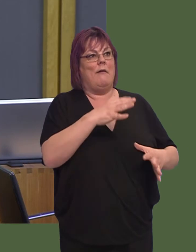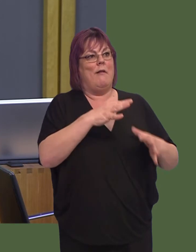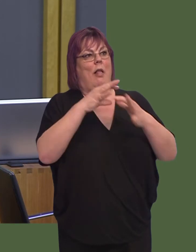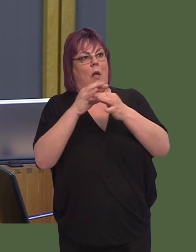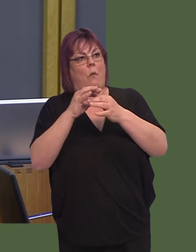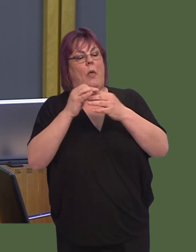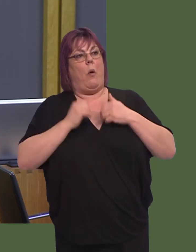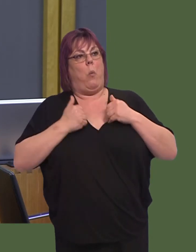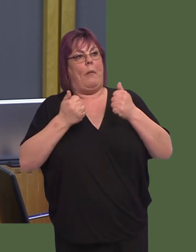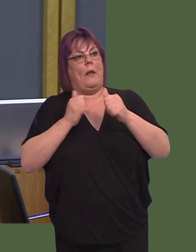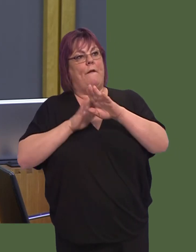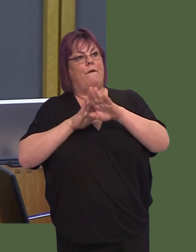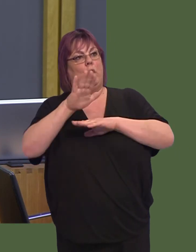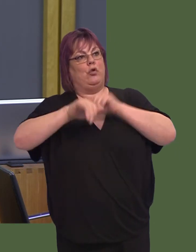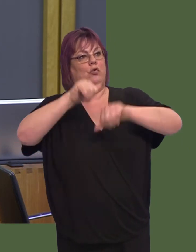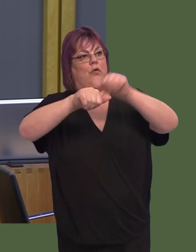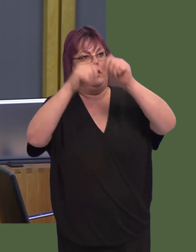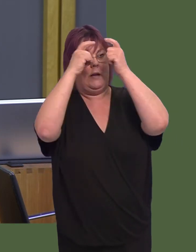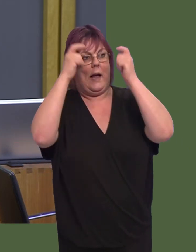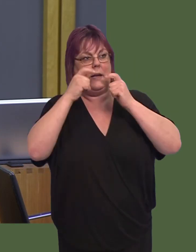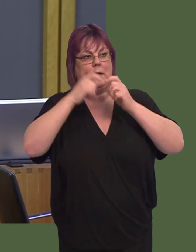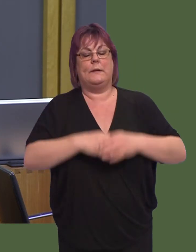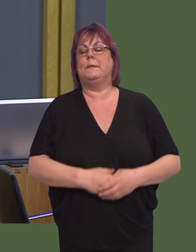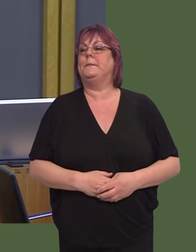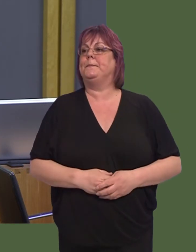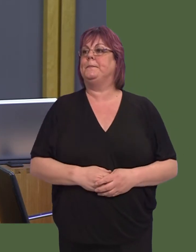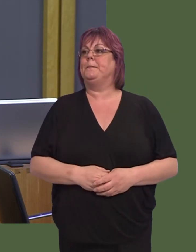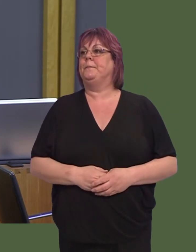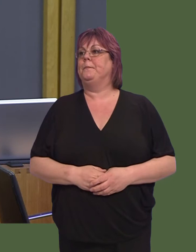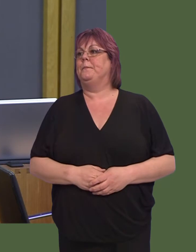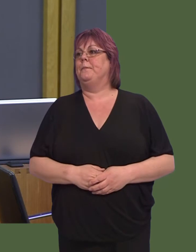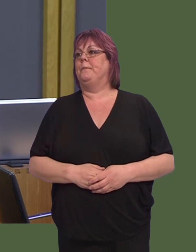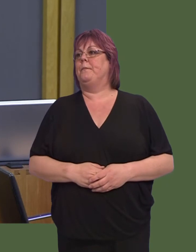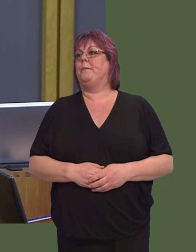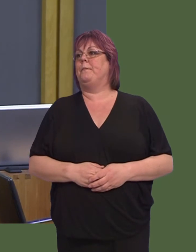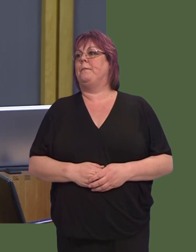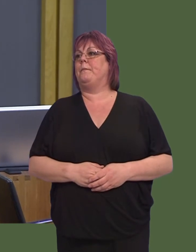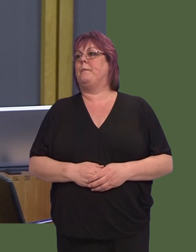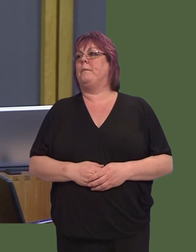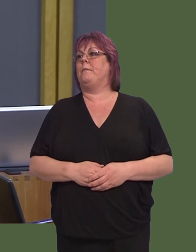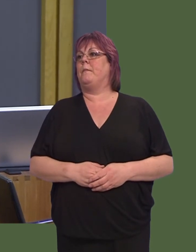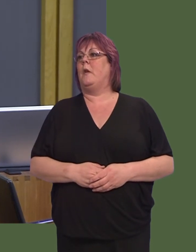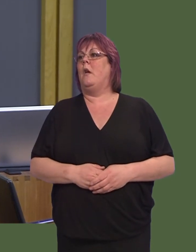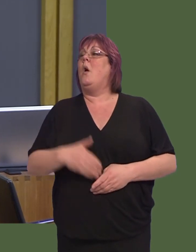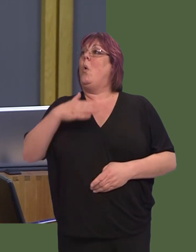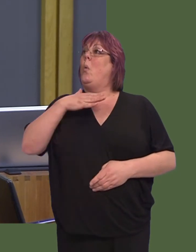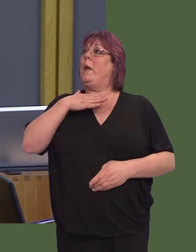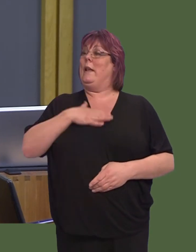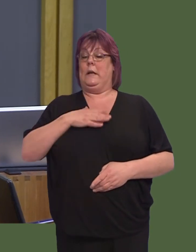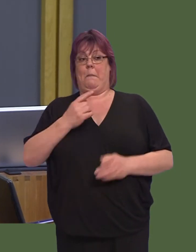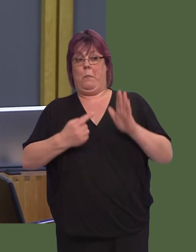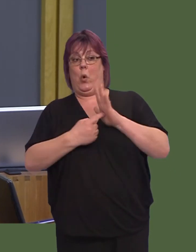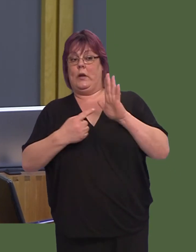Wellbeing of Future Generations Act. There seems to be a consensus that we do need to get onto the front foot